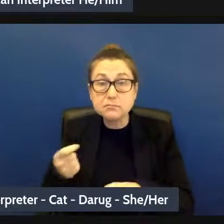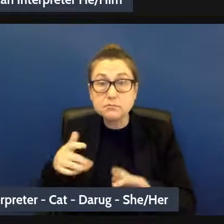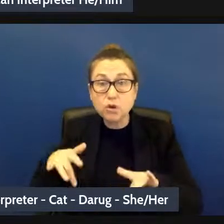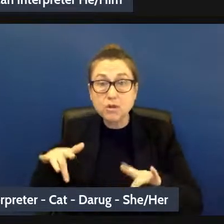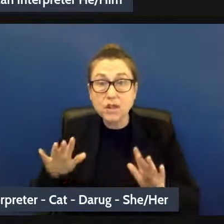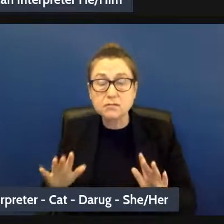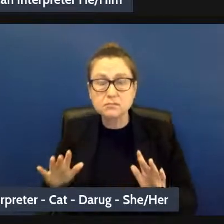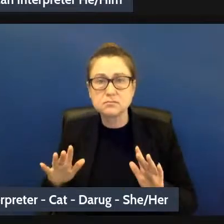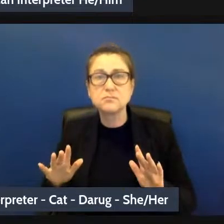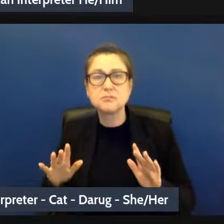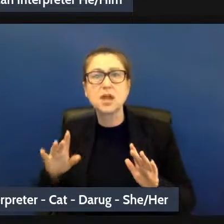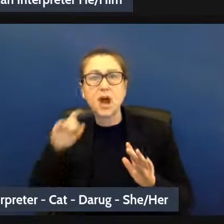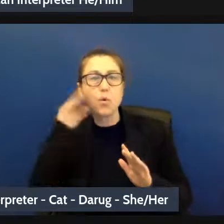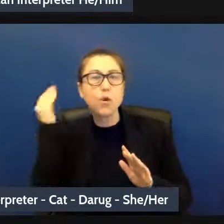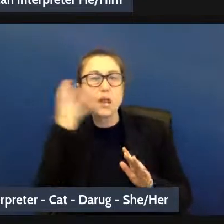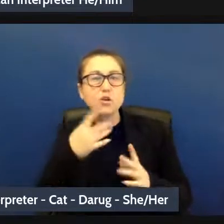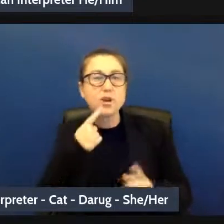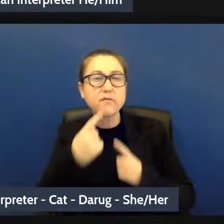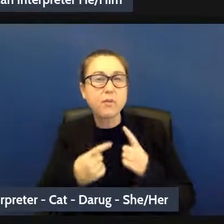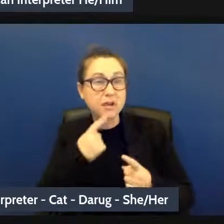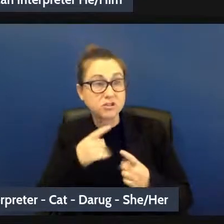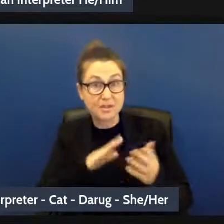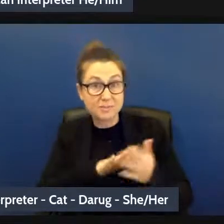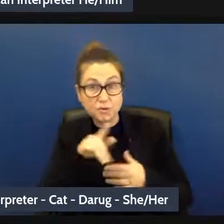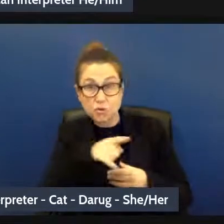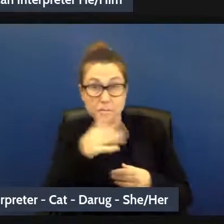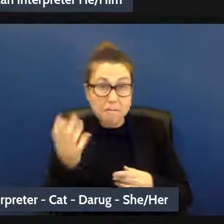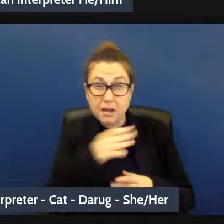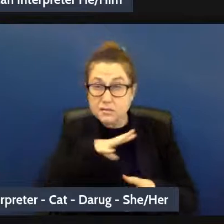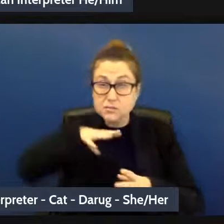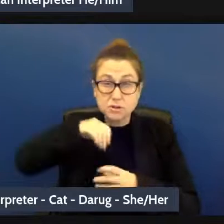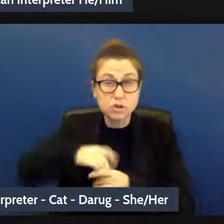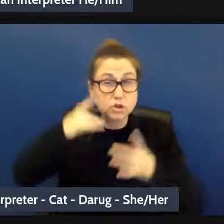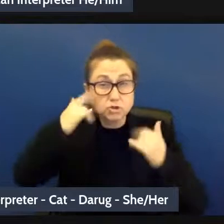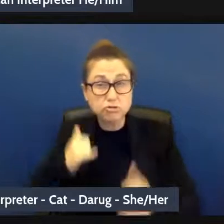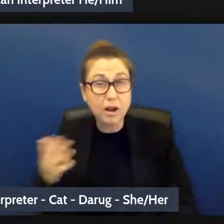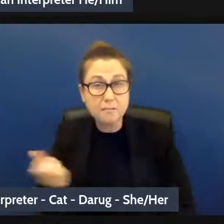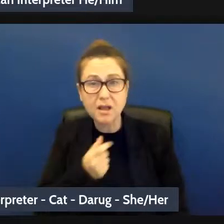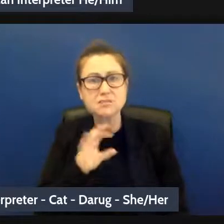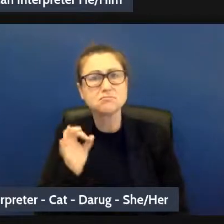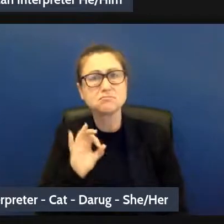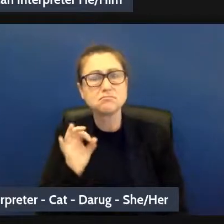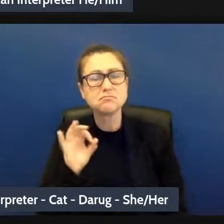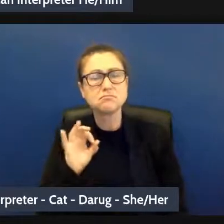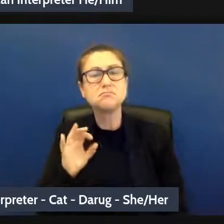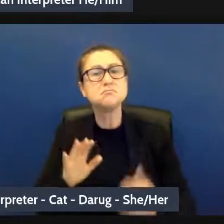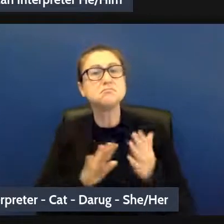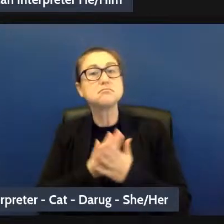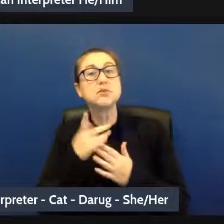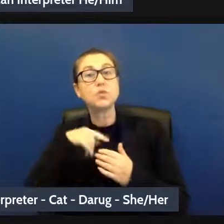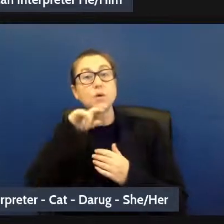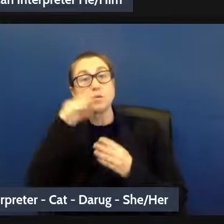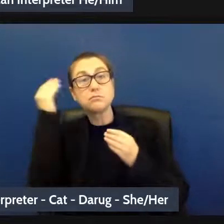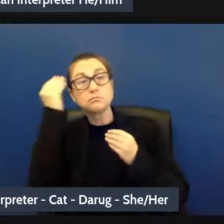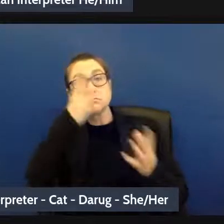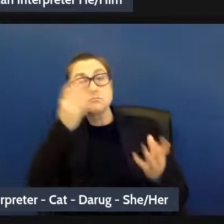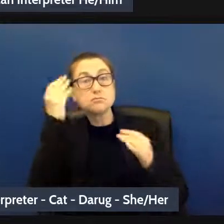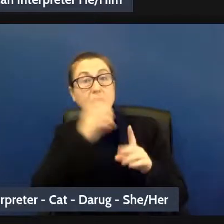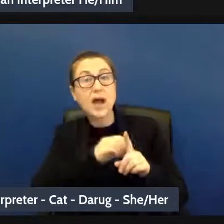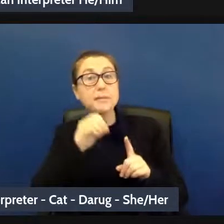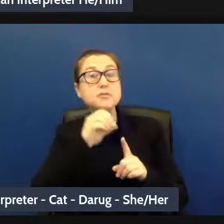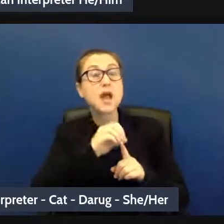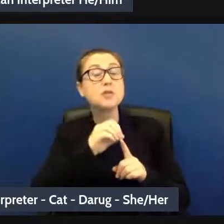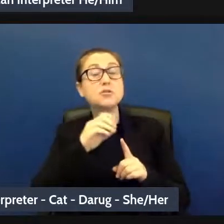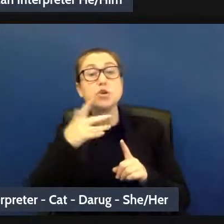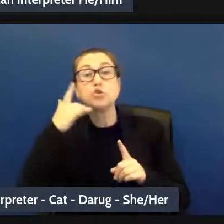it means if you join is not that you must take part in clinical trials, but it means that we keep you up to date about when there's a trial that you